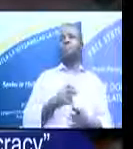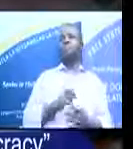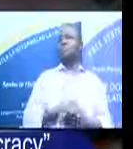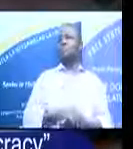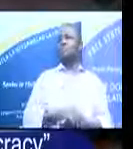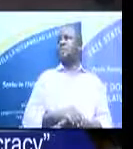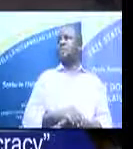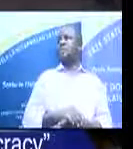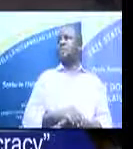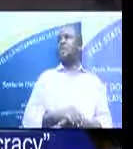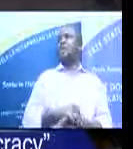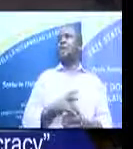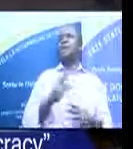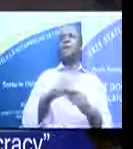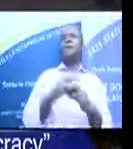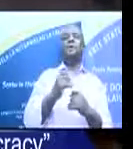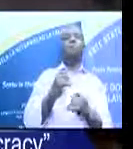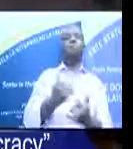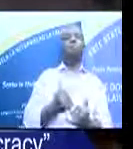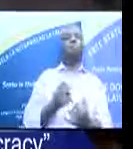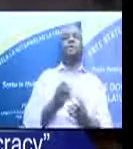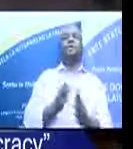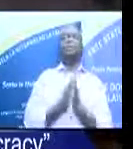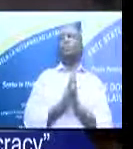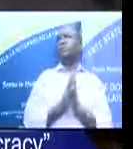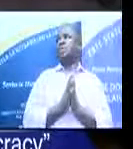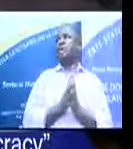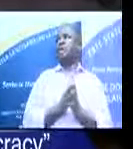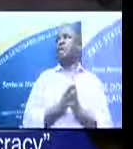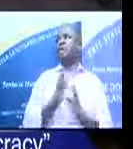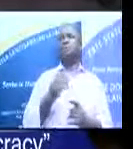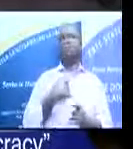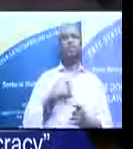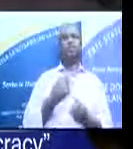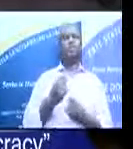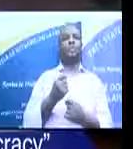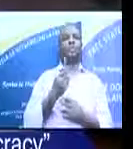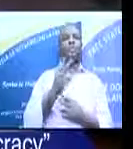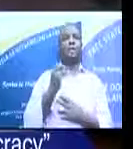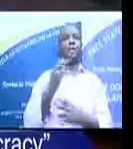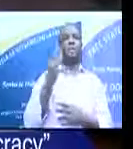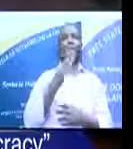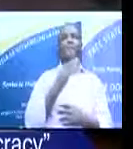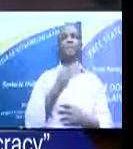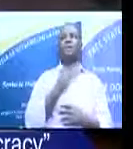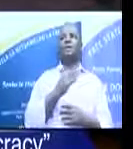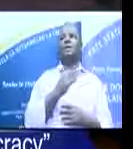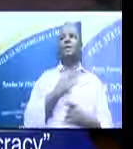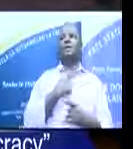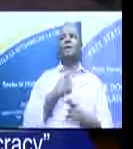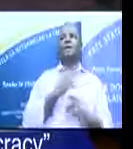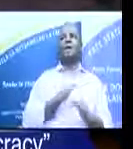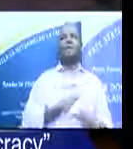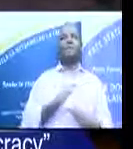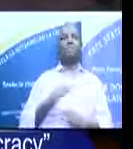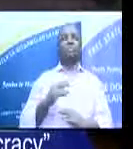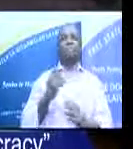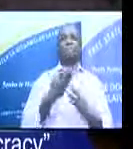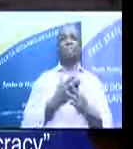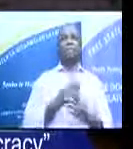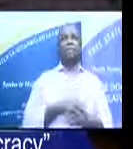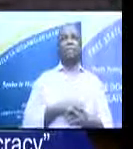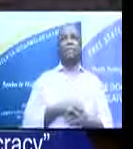So, honorable members, I'm going to request that we take a 20 minutes comfort break,